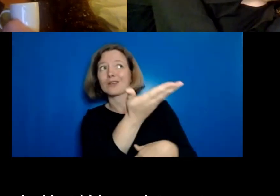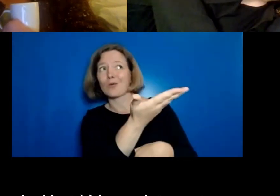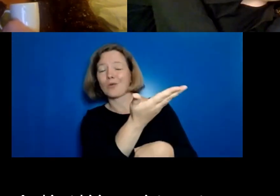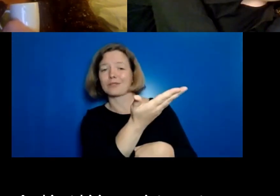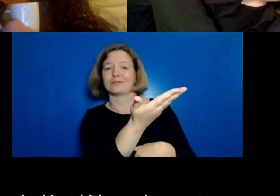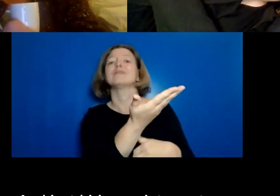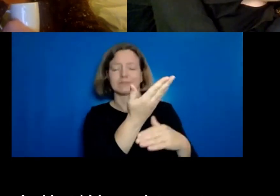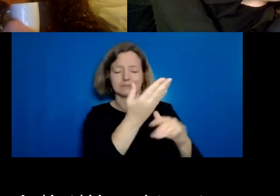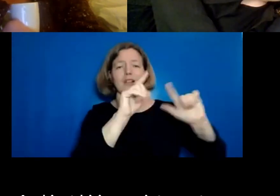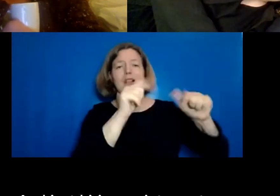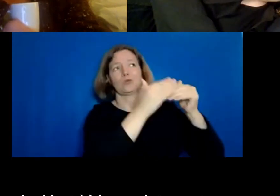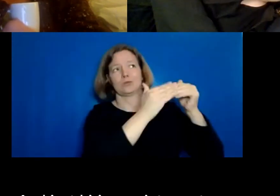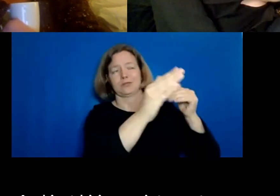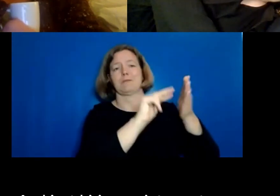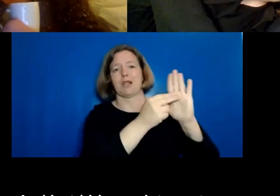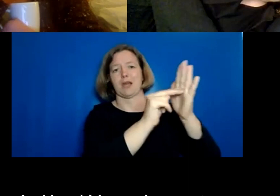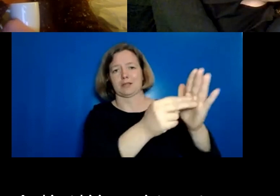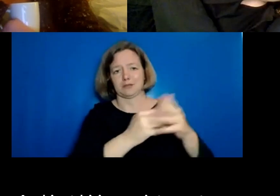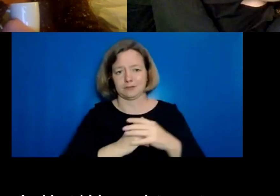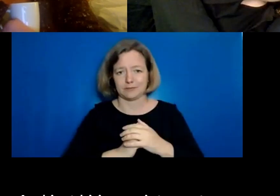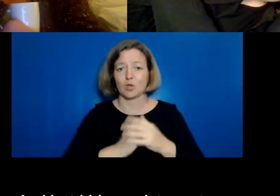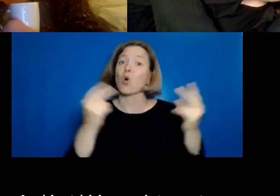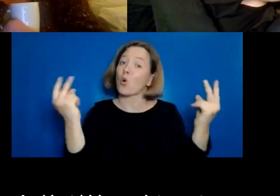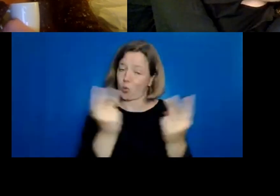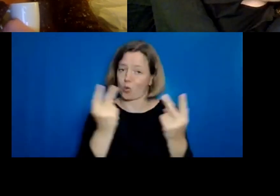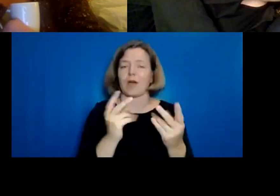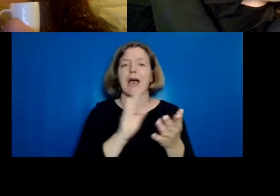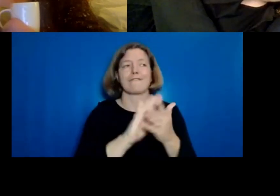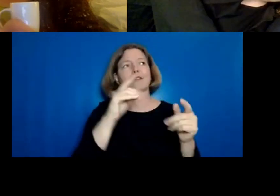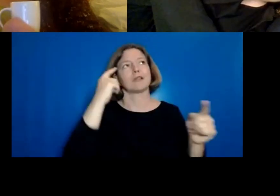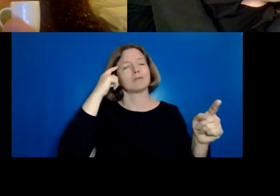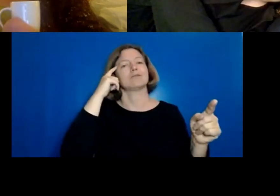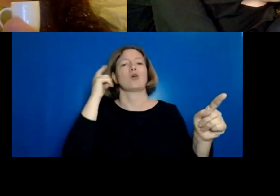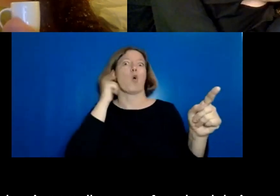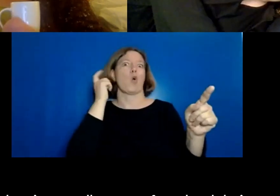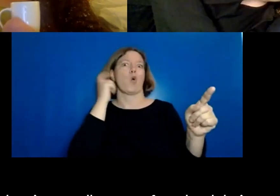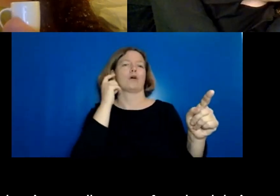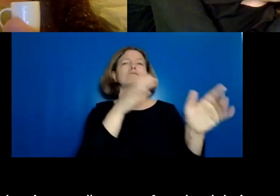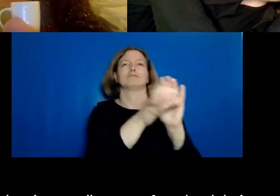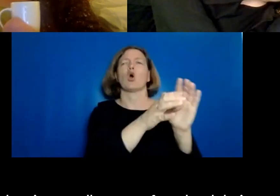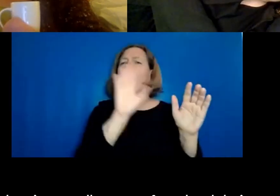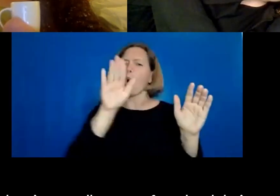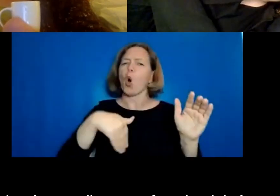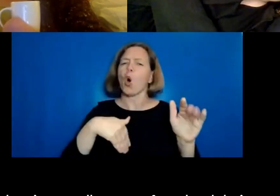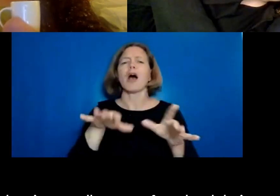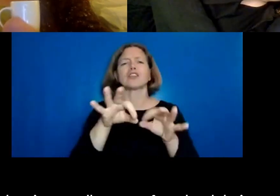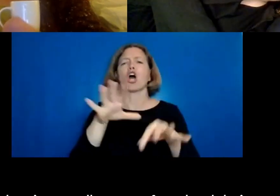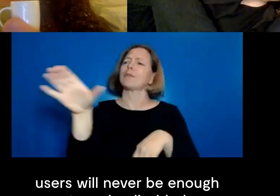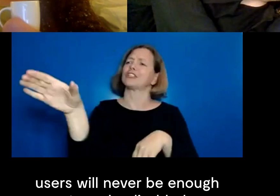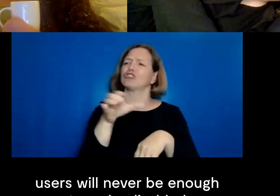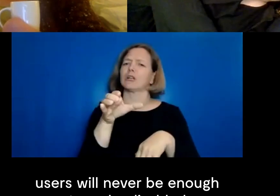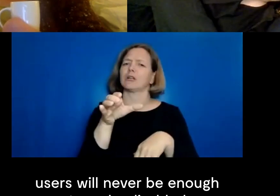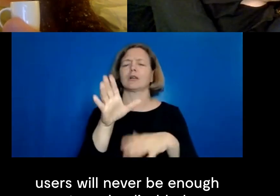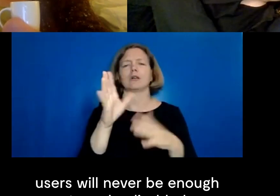And just hiring an interpreter or leaving small spaces for